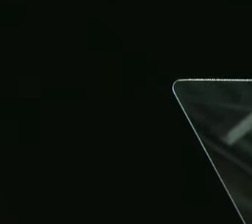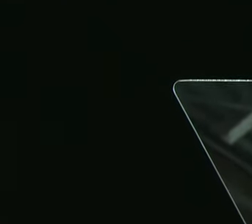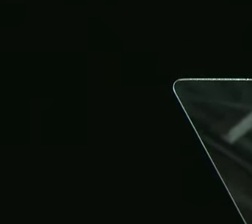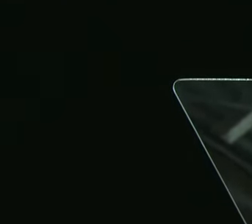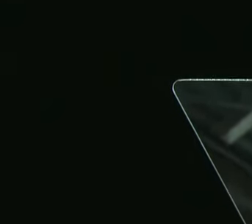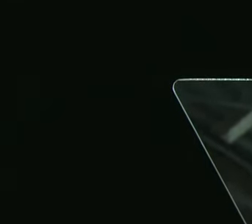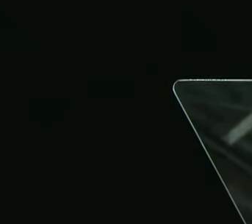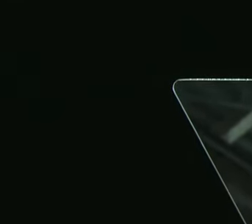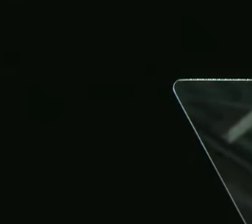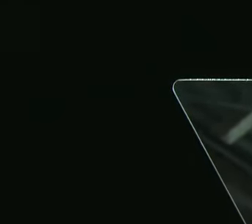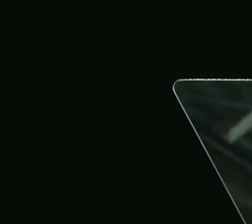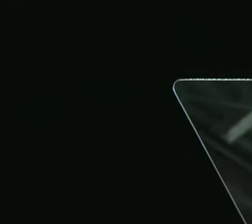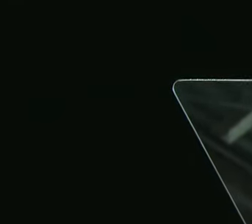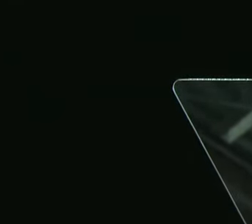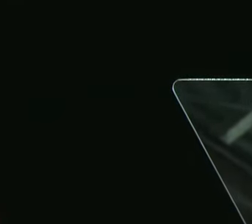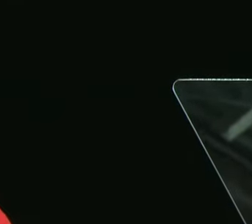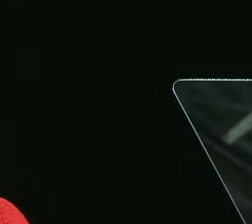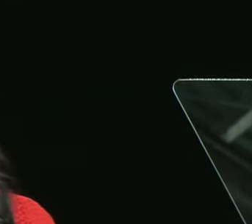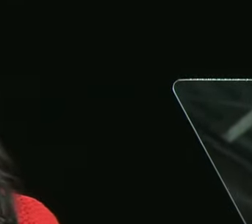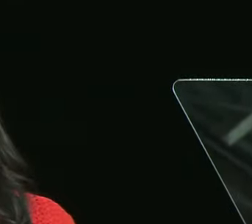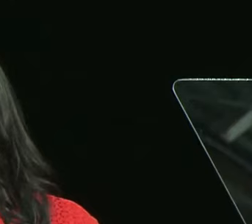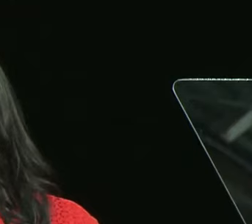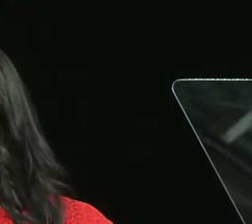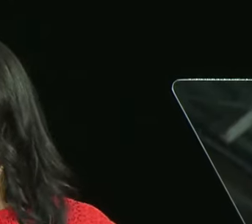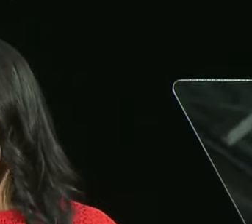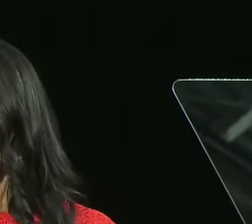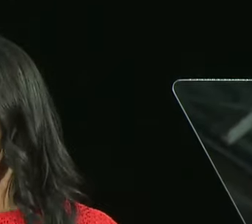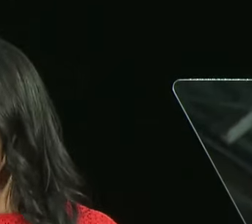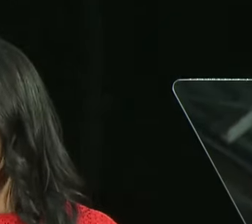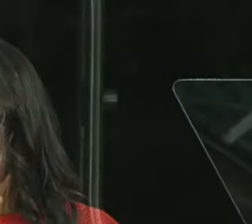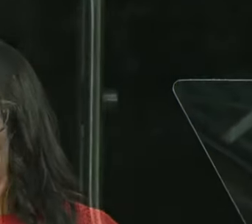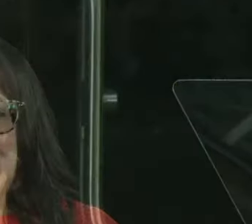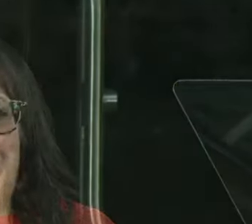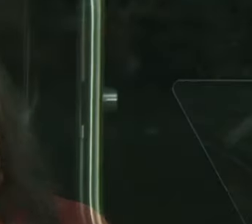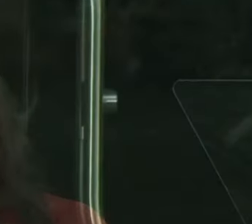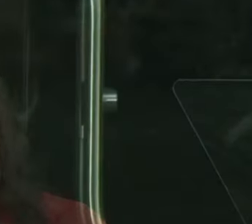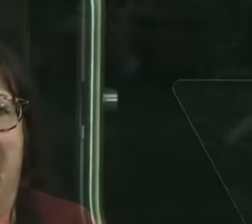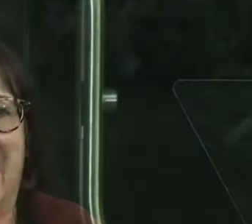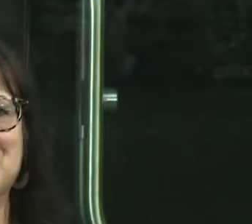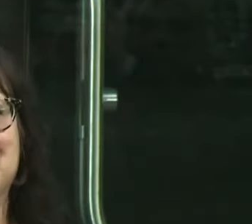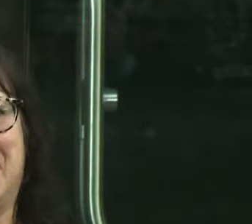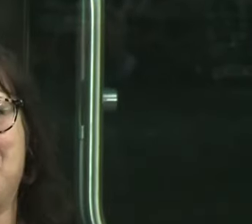And I want to say welcome to Pier 70 in the Dog Patch neighborhood.